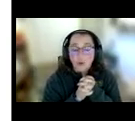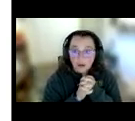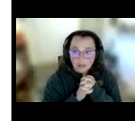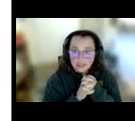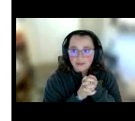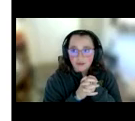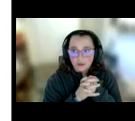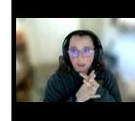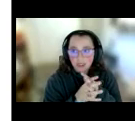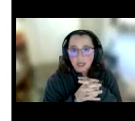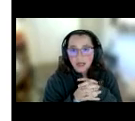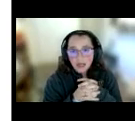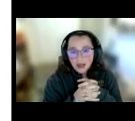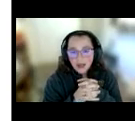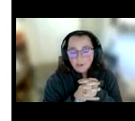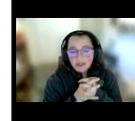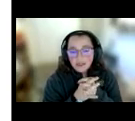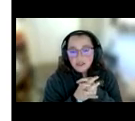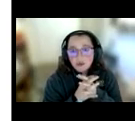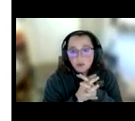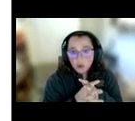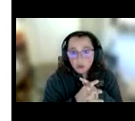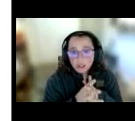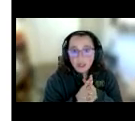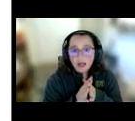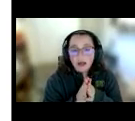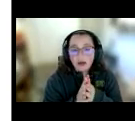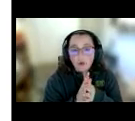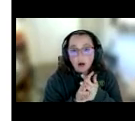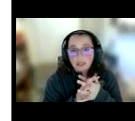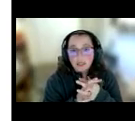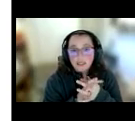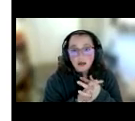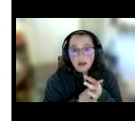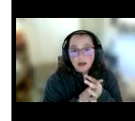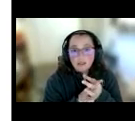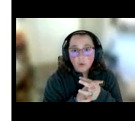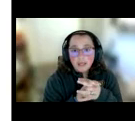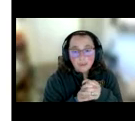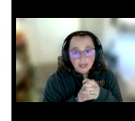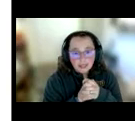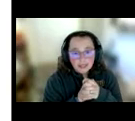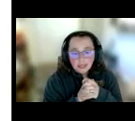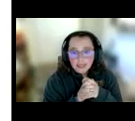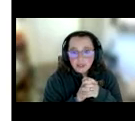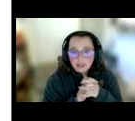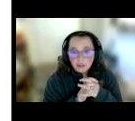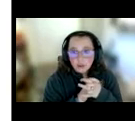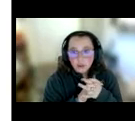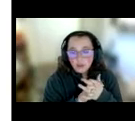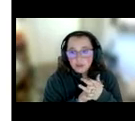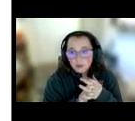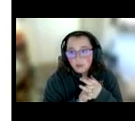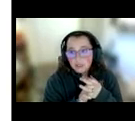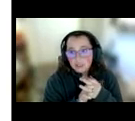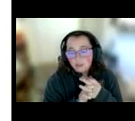or QALYs for short. This tool, QALYs, has widely been seen as